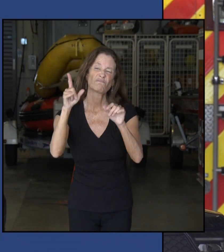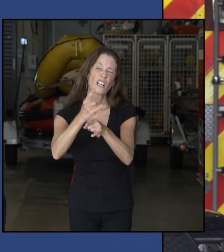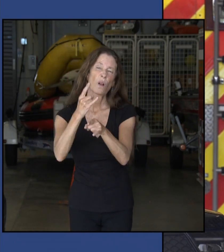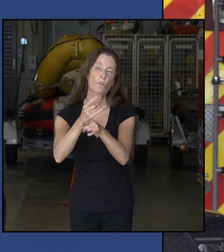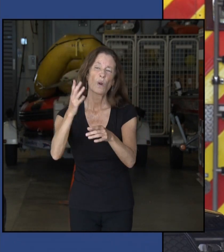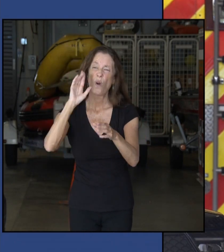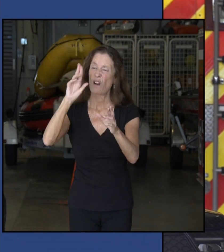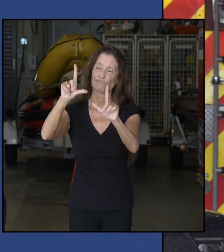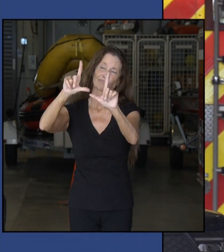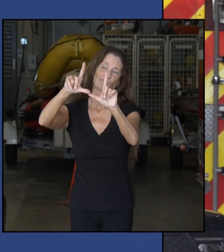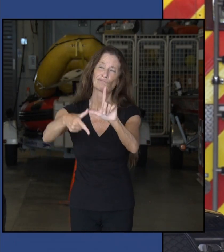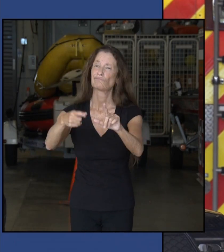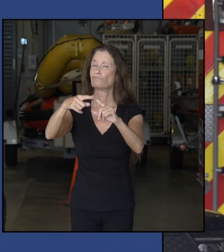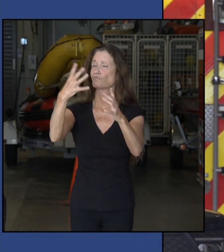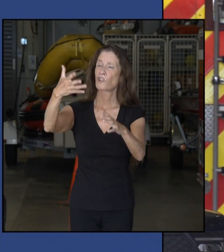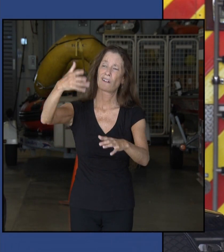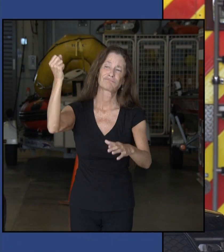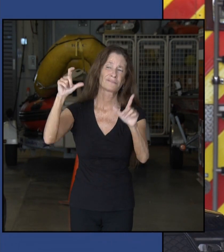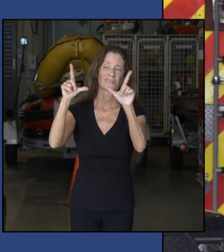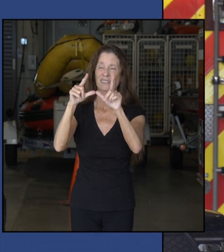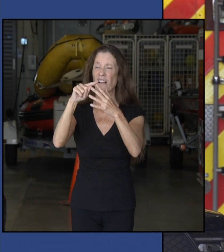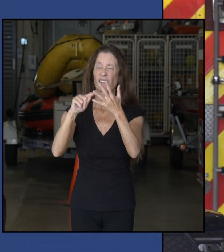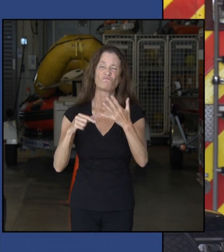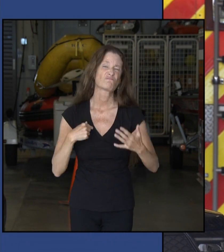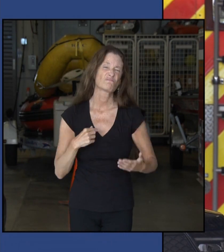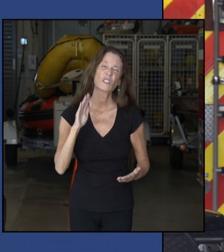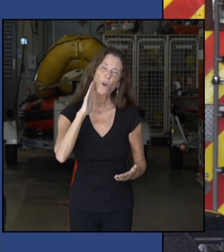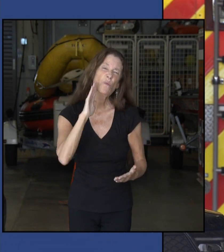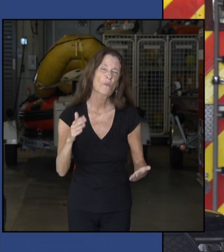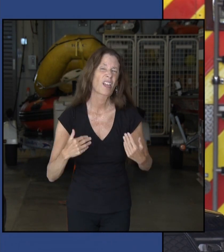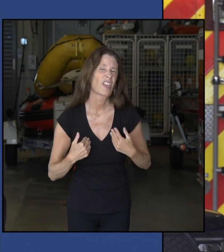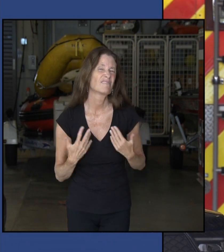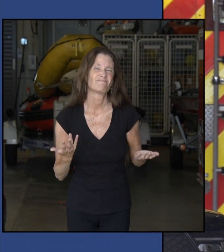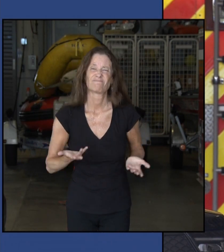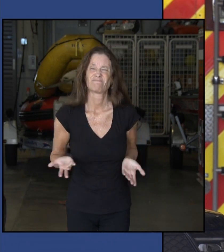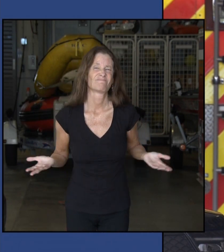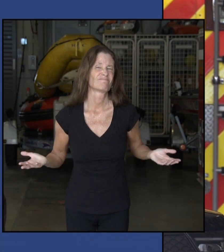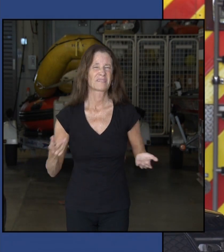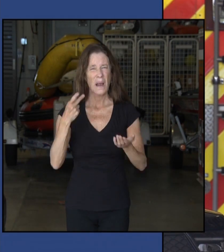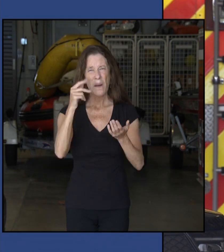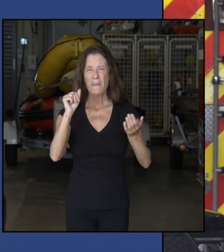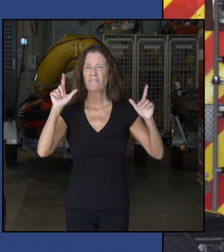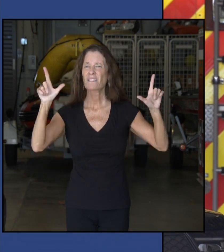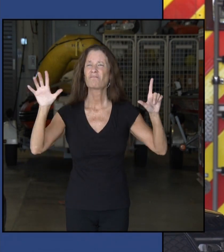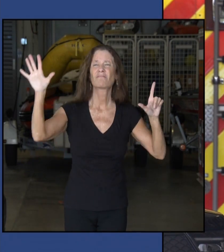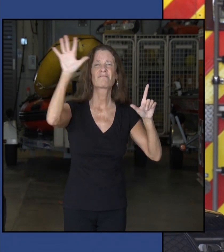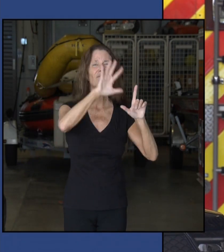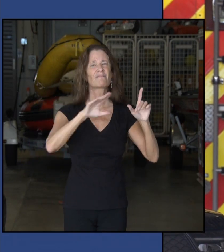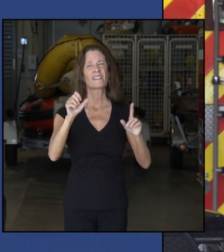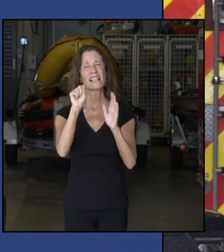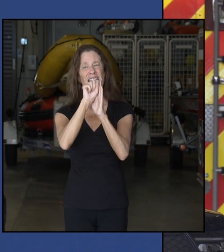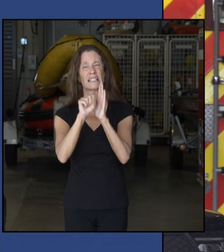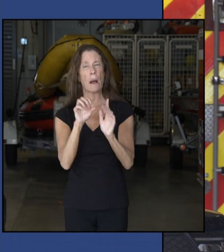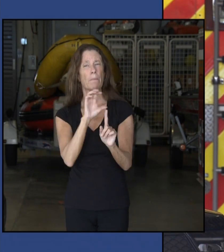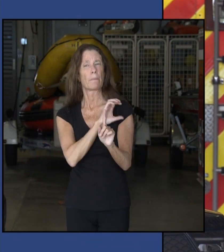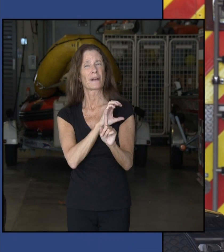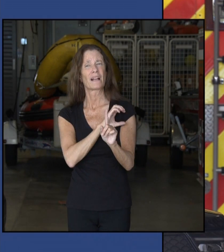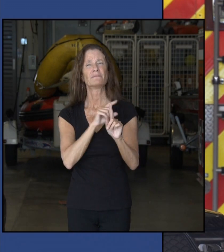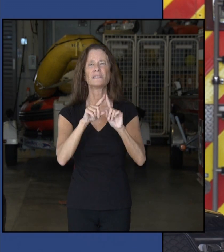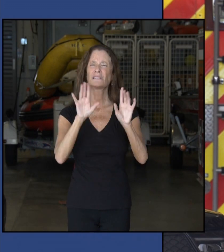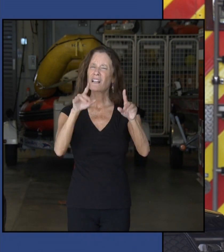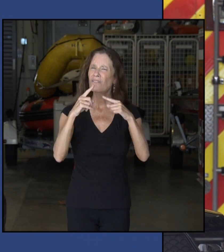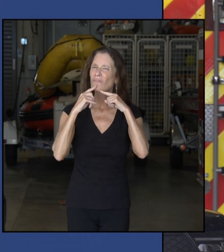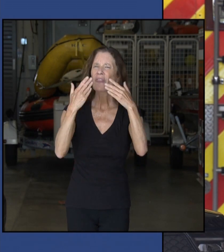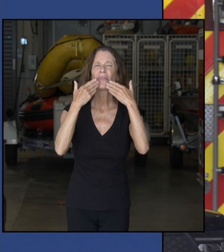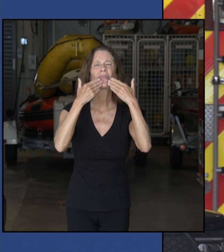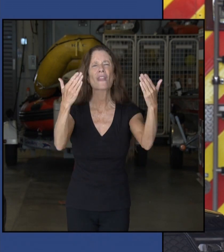license. In closing, the Pennsylvania State Police would like to offer our appreciation to everyone who is stepping up and doing their part